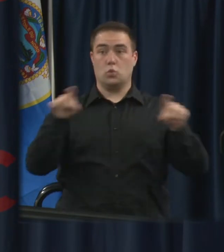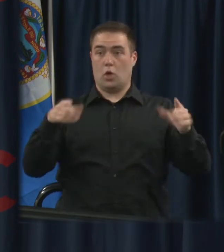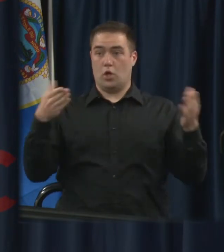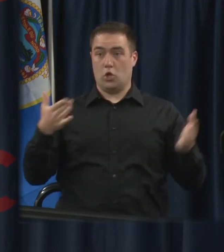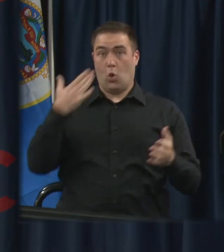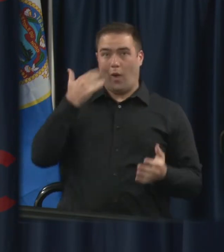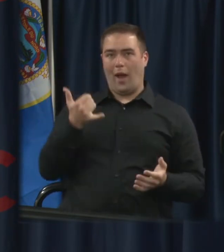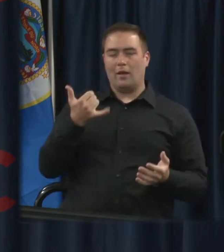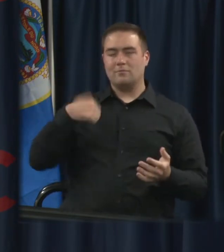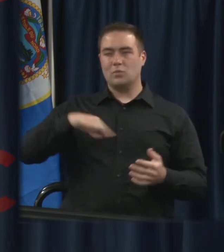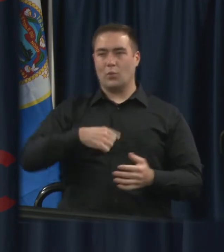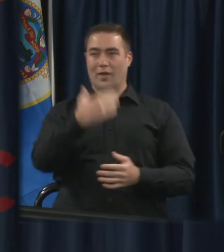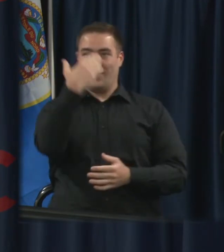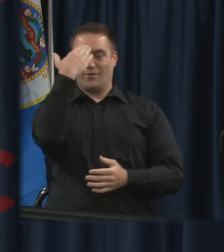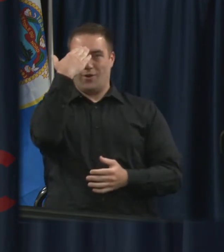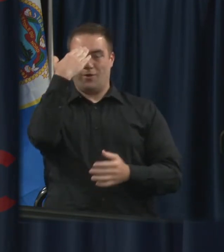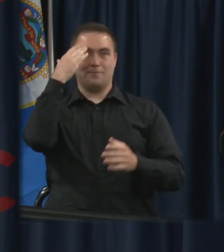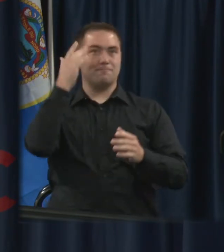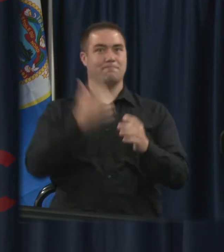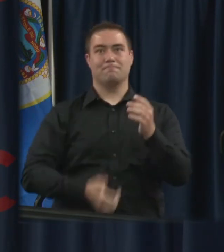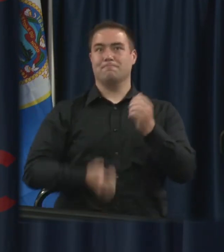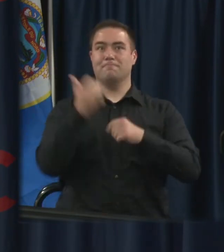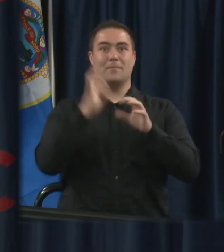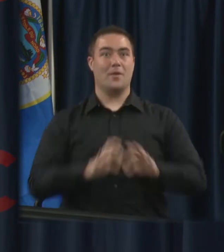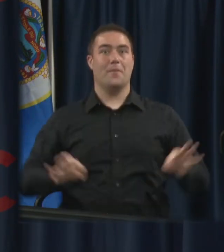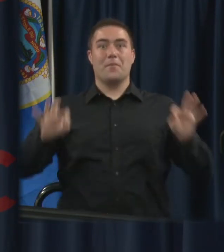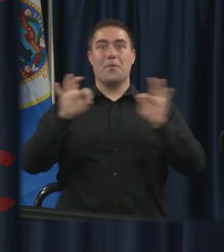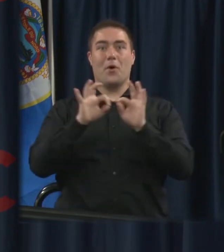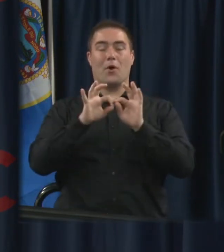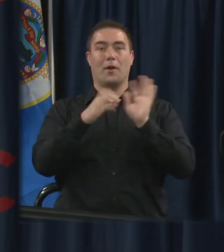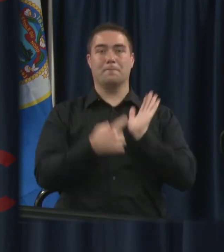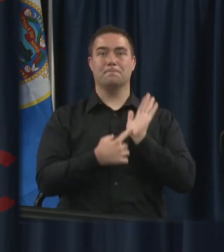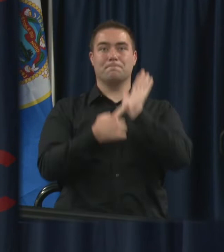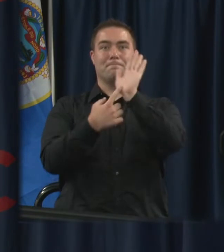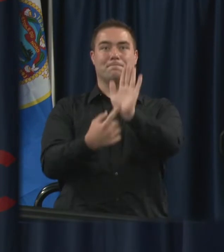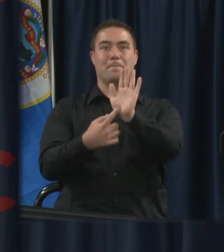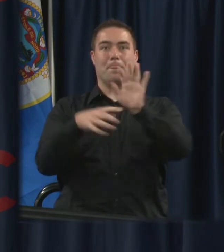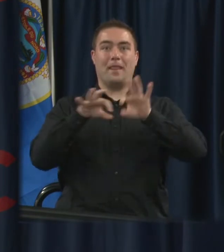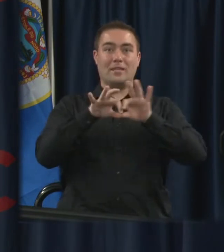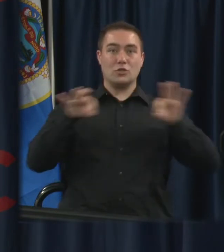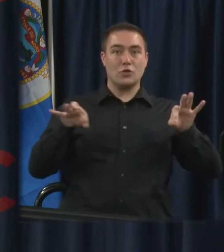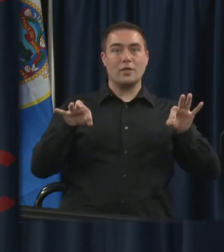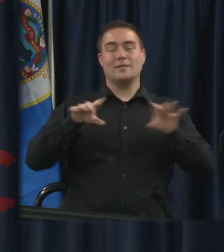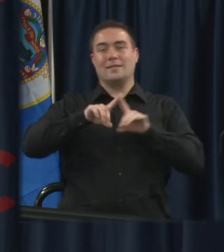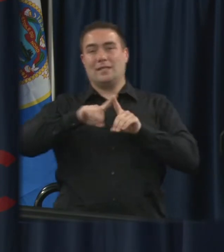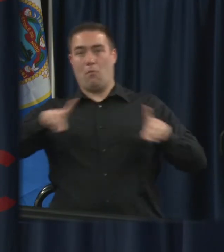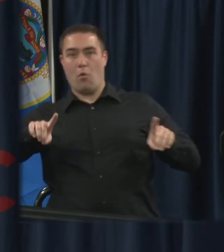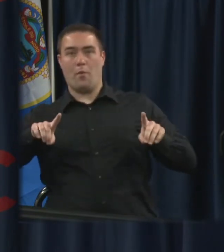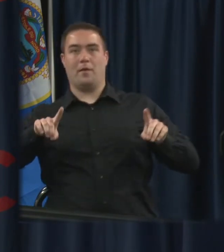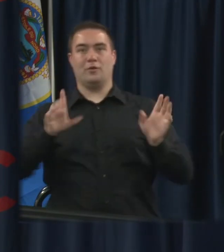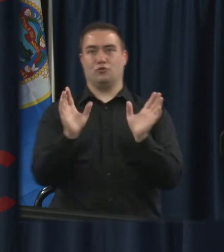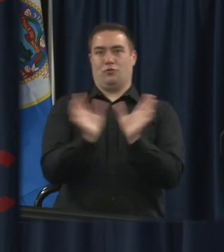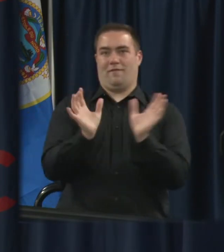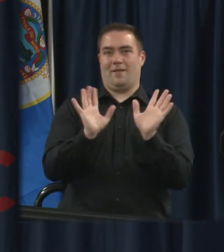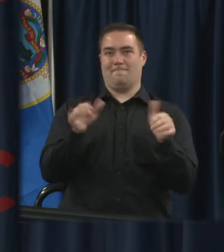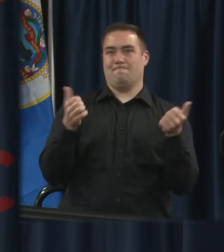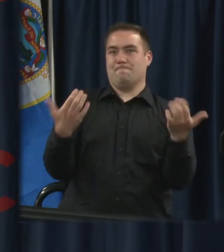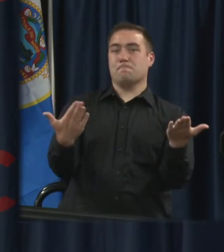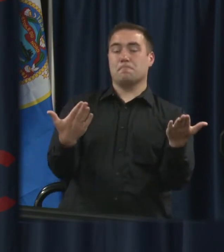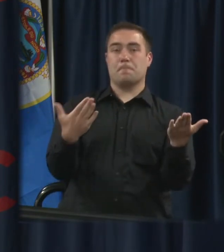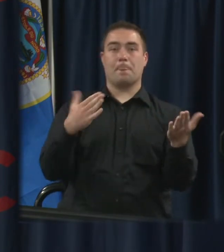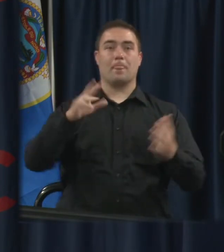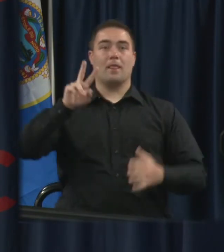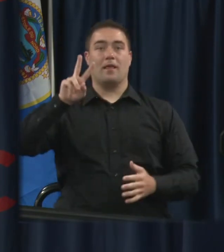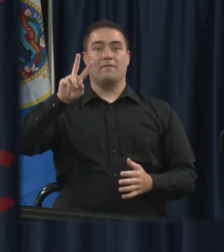it's time for the highlight of our event, the presentation of degrees, diplomas, and certificates. So at this time, will Vice